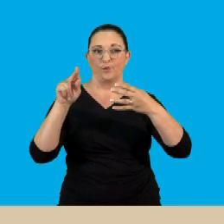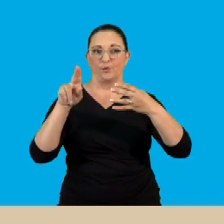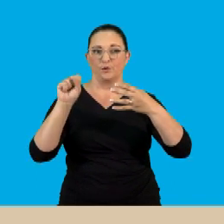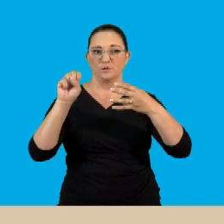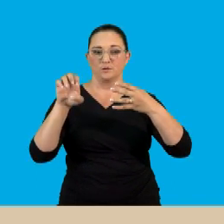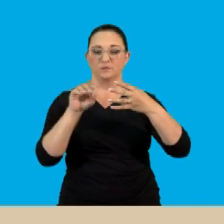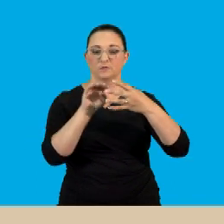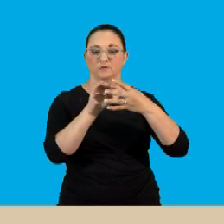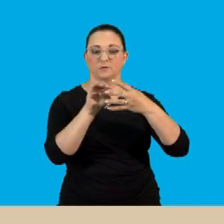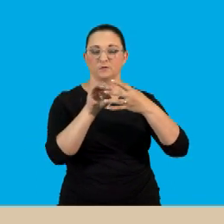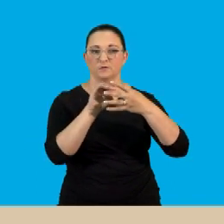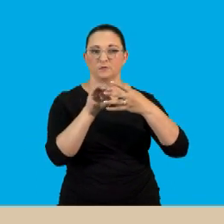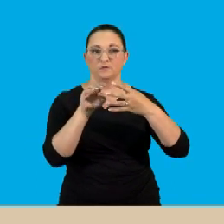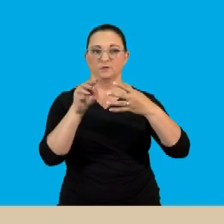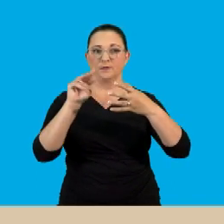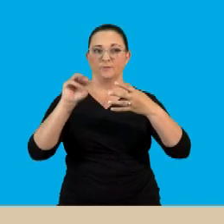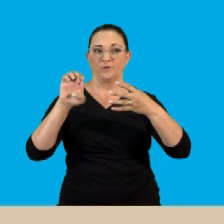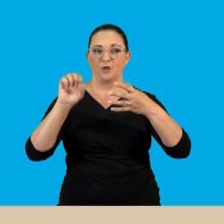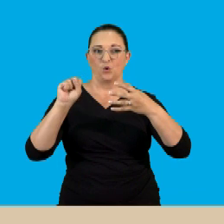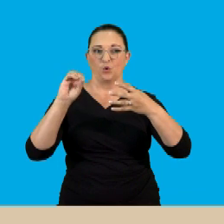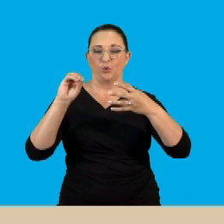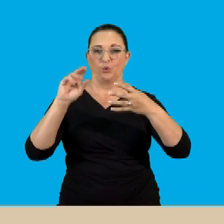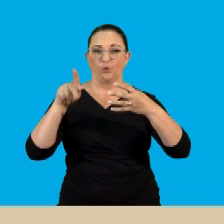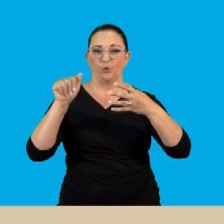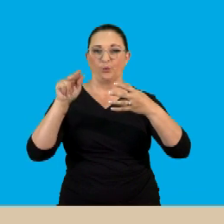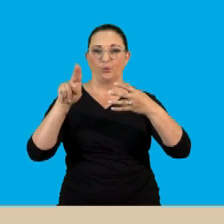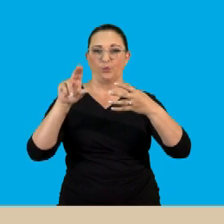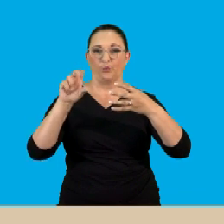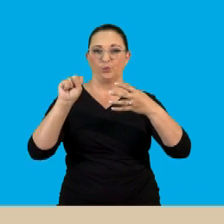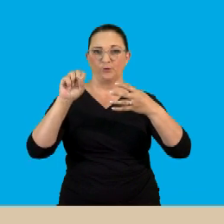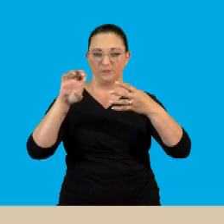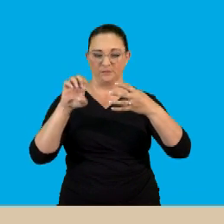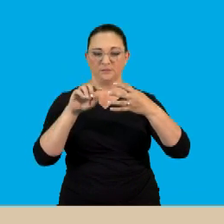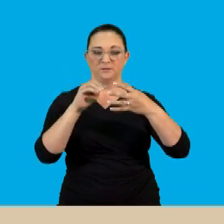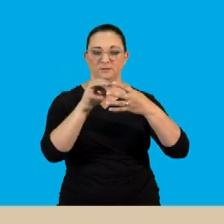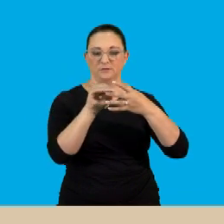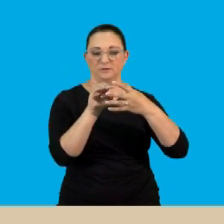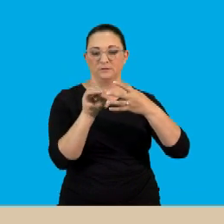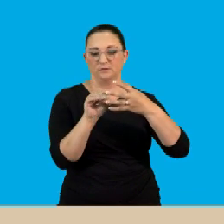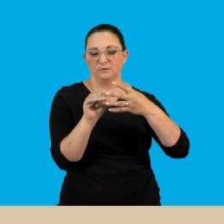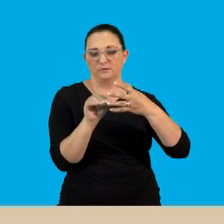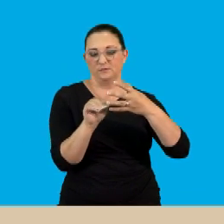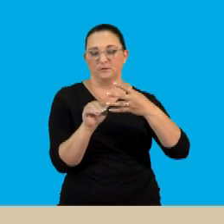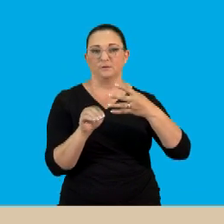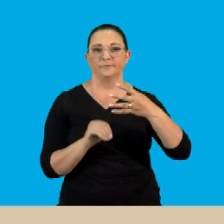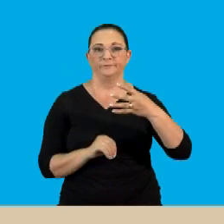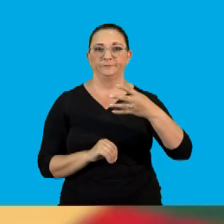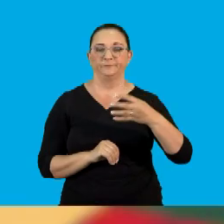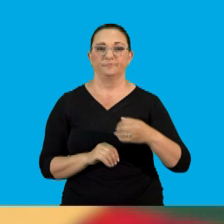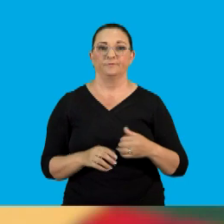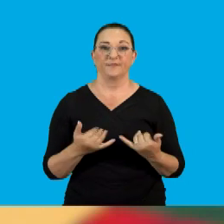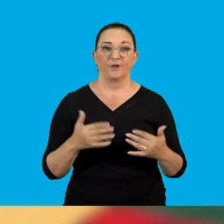And the mesopause, it is the boundary between the mesosphere and the thermosphere.